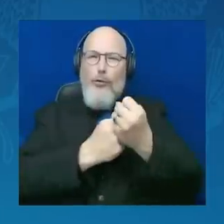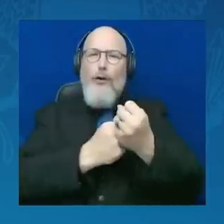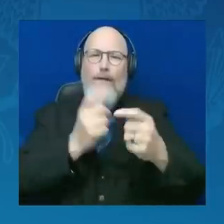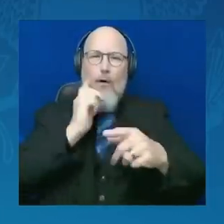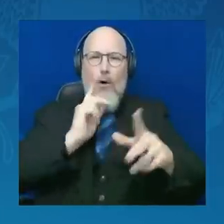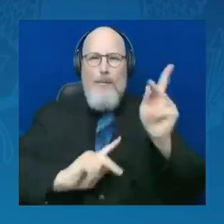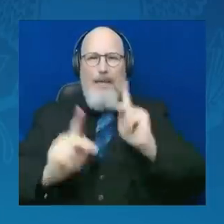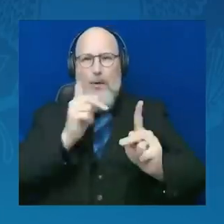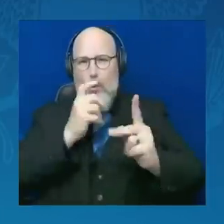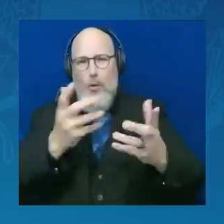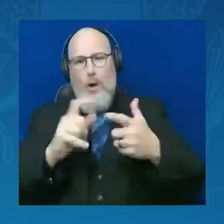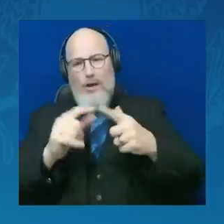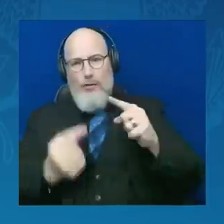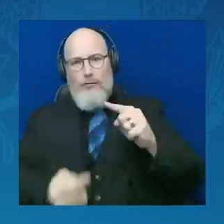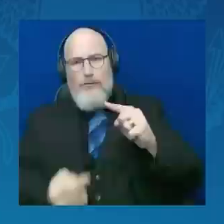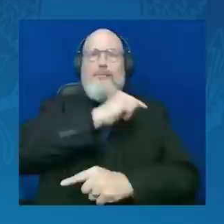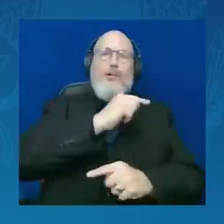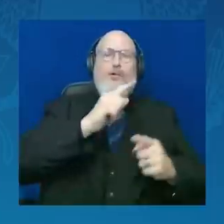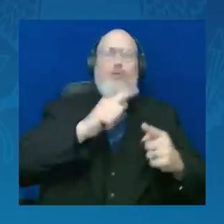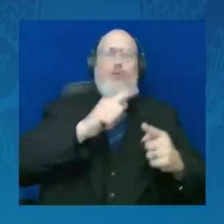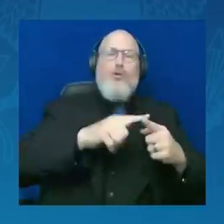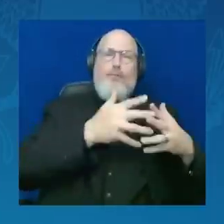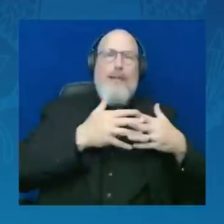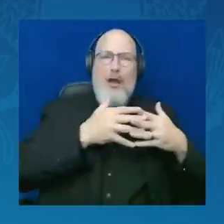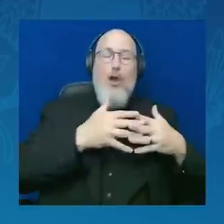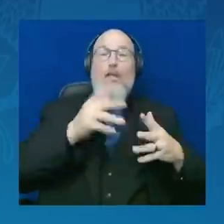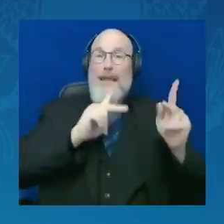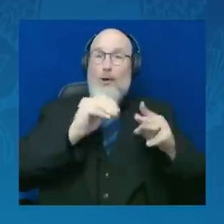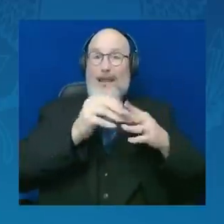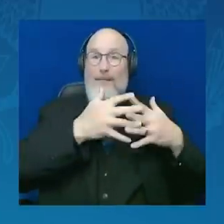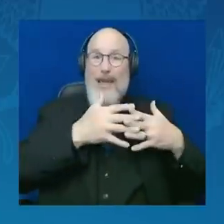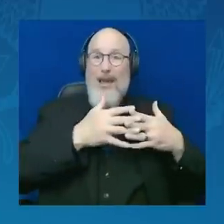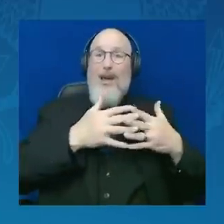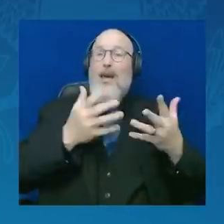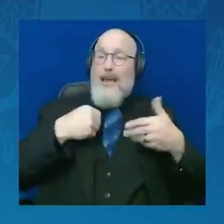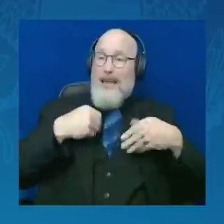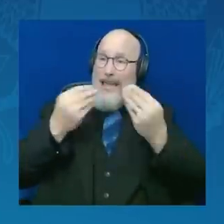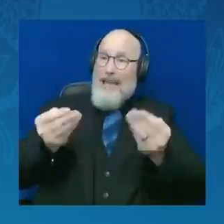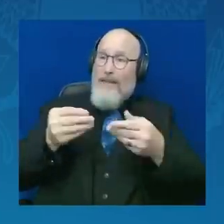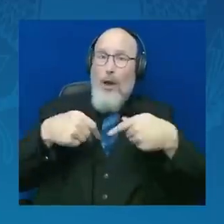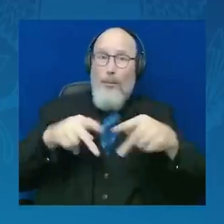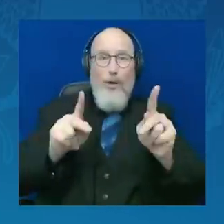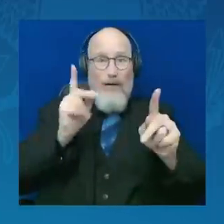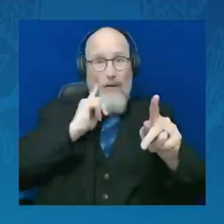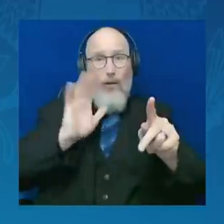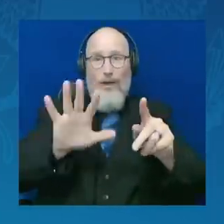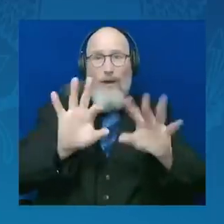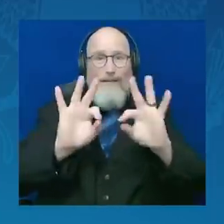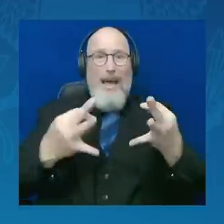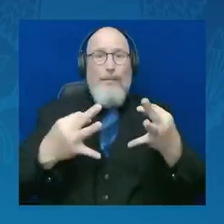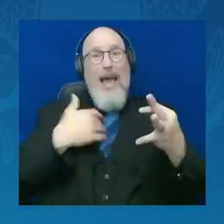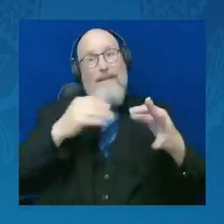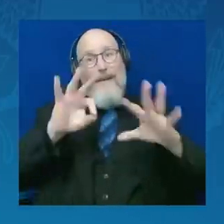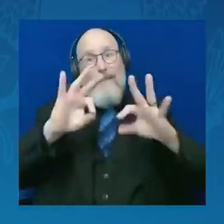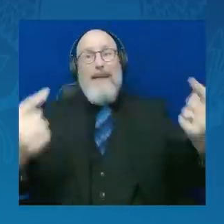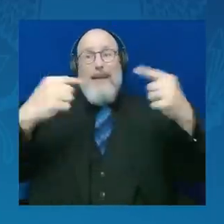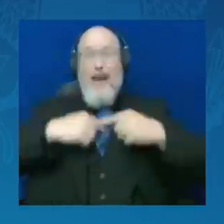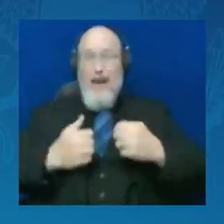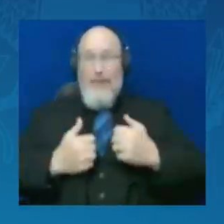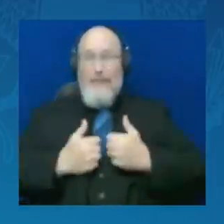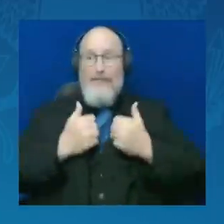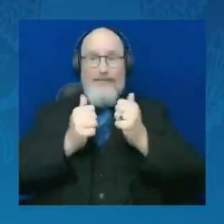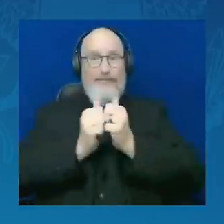to give the opportunity to these people to see their families as soon as possible, to be reunited with their families, to help them to survive this time. So we